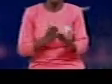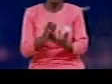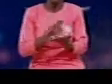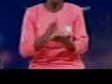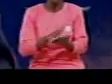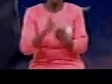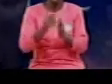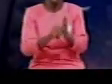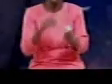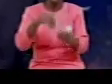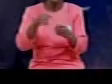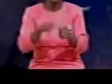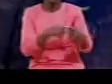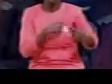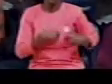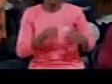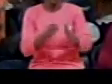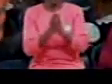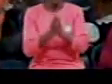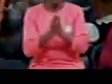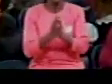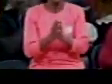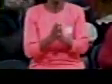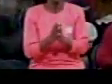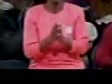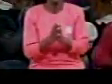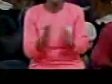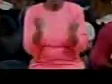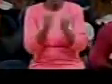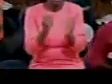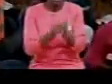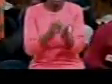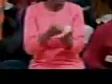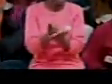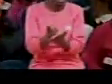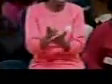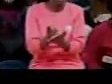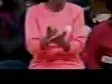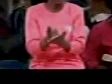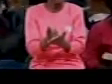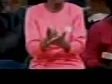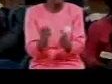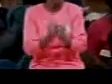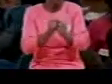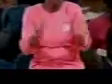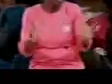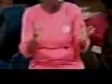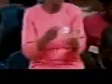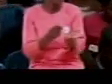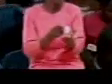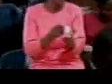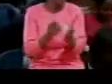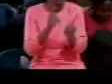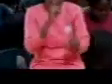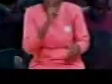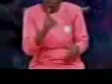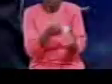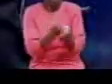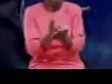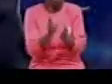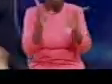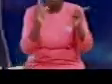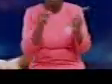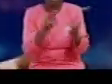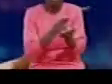of Jesus Christ. You know, without truth, there's no holiness. You can't be holy and not have